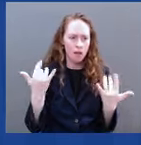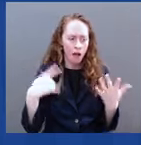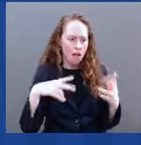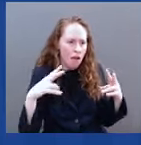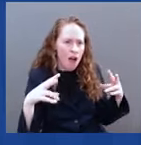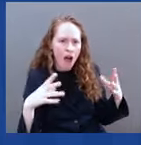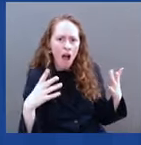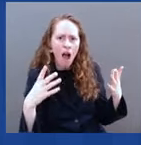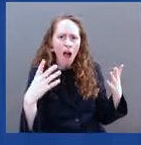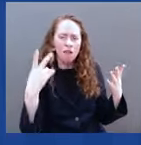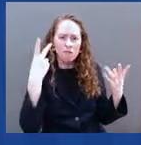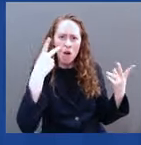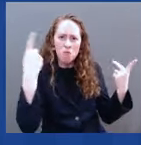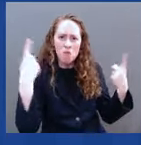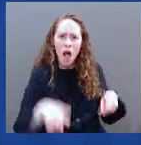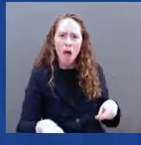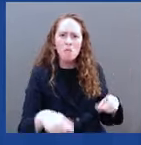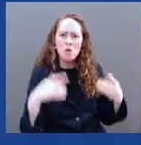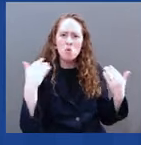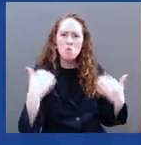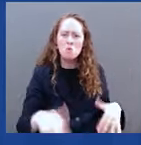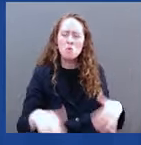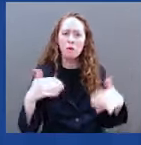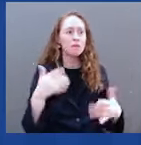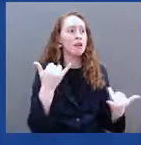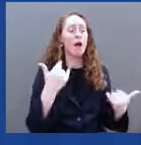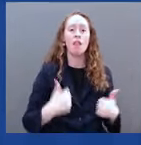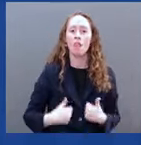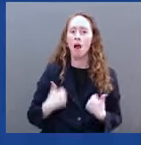I? What's going to happen to me? And so